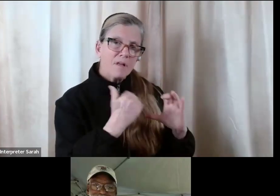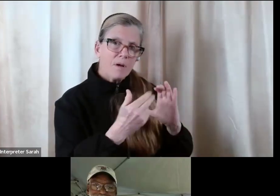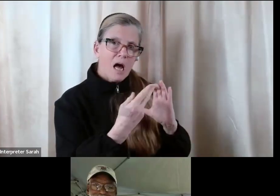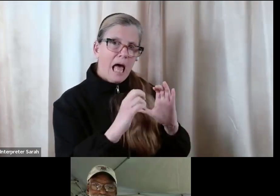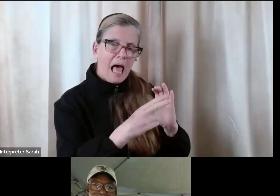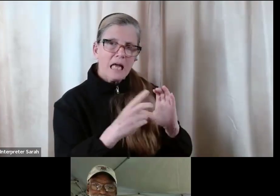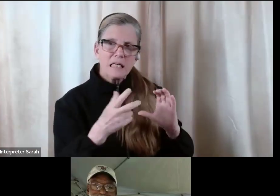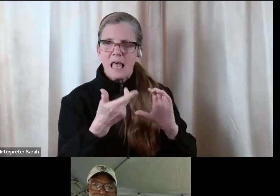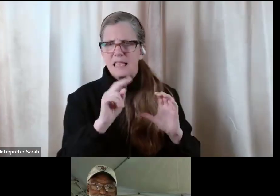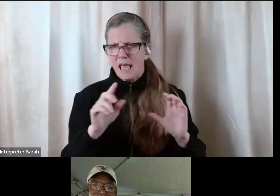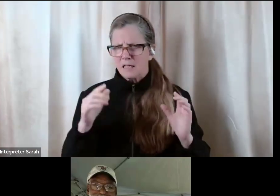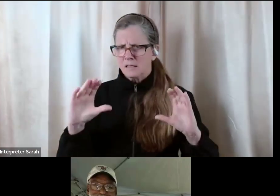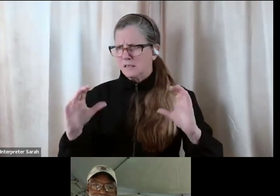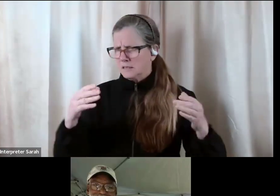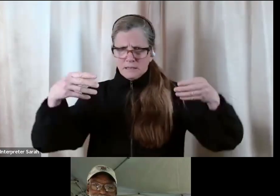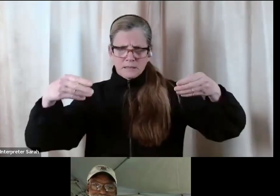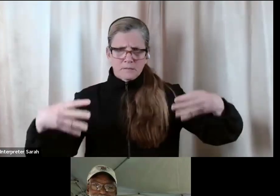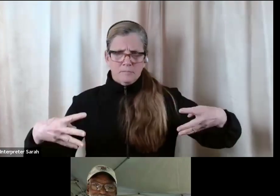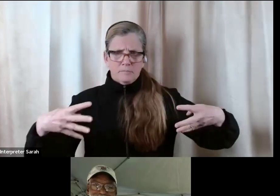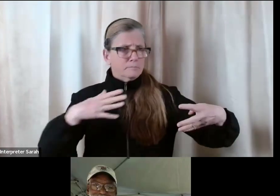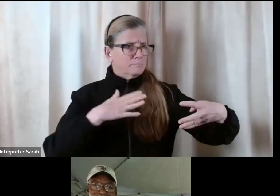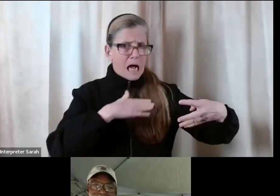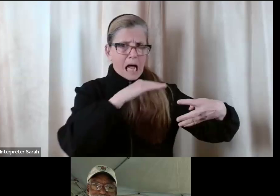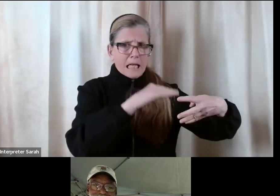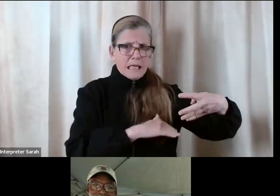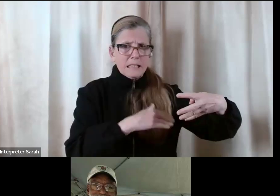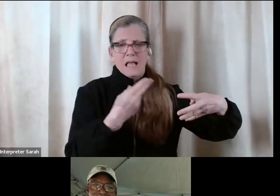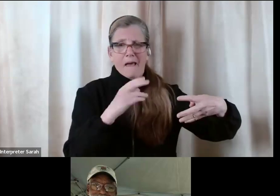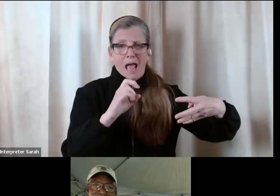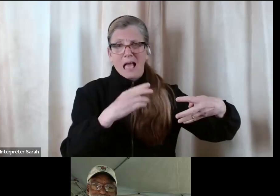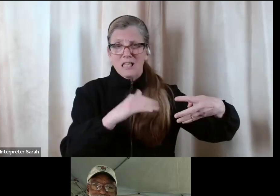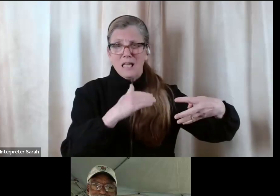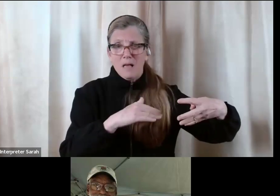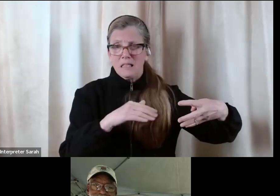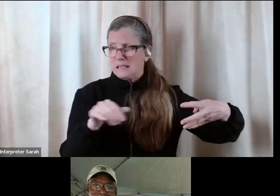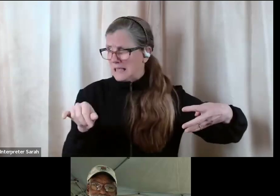basically see, are any of the hashed emails on my list the same as the hashed emails on